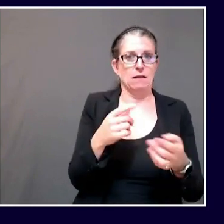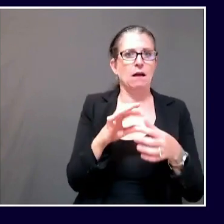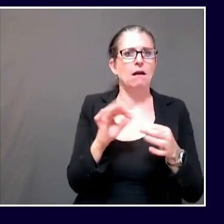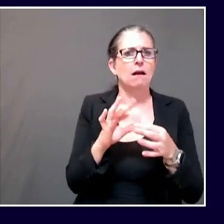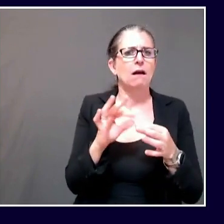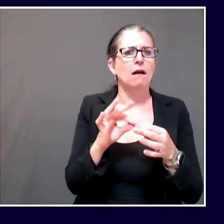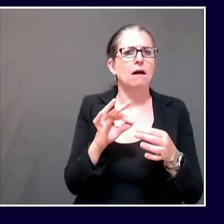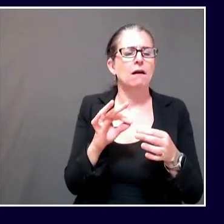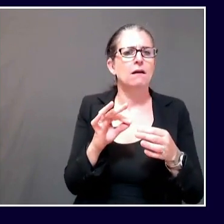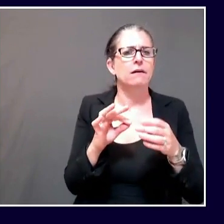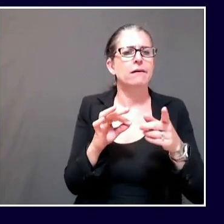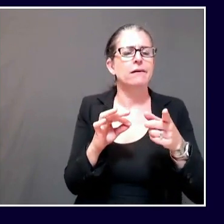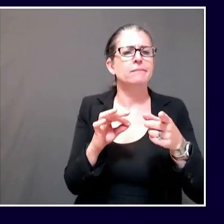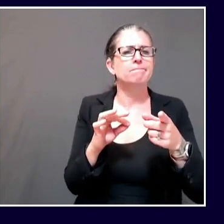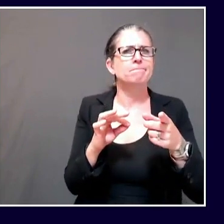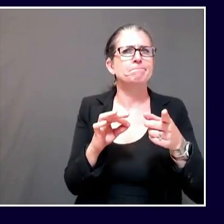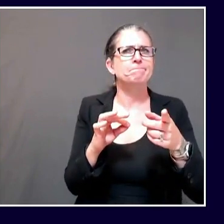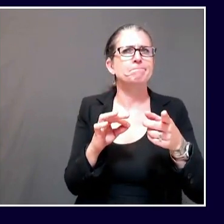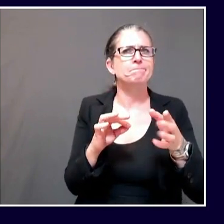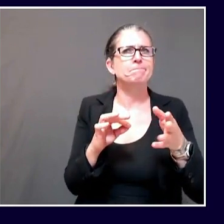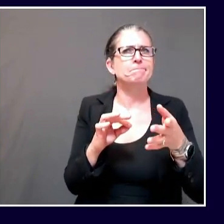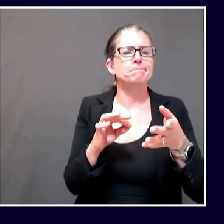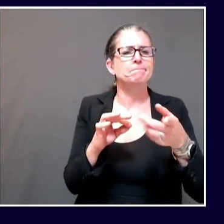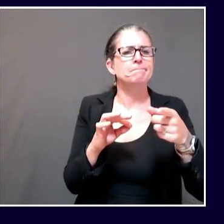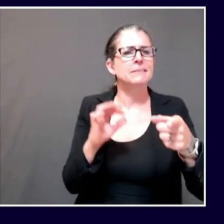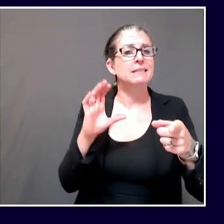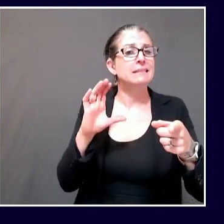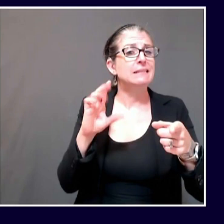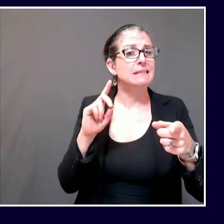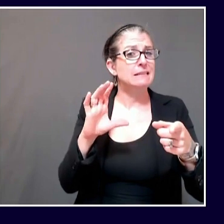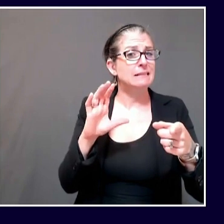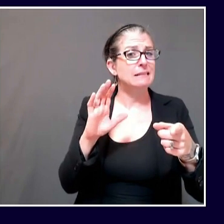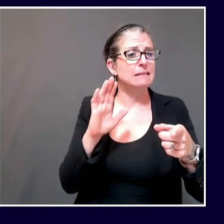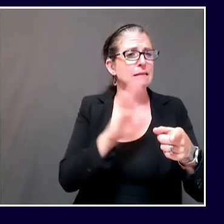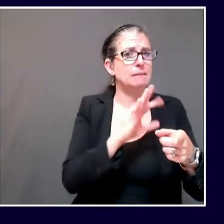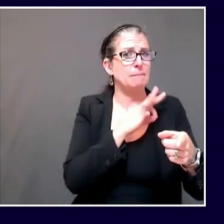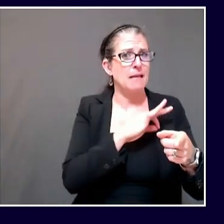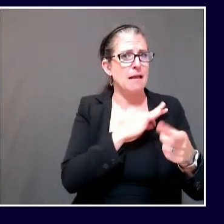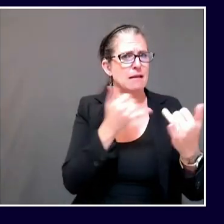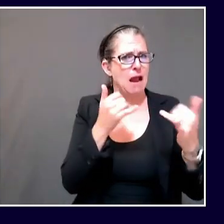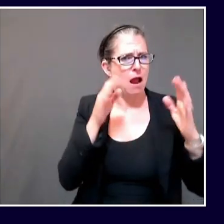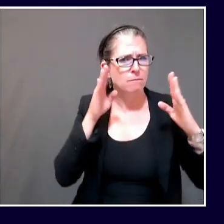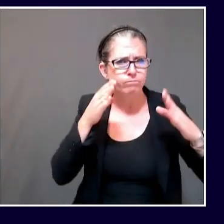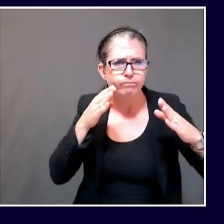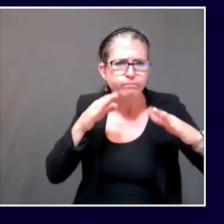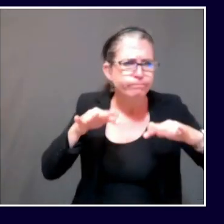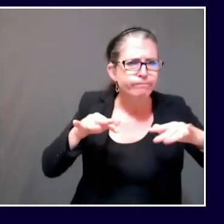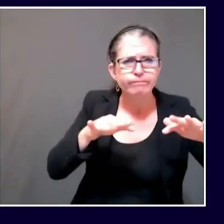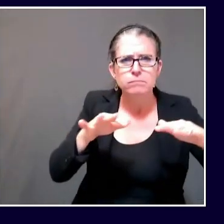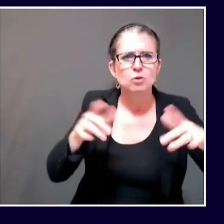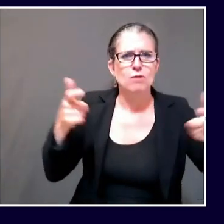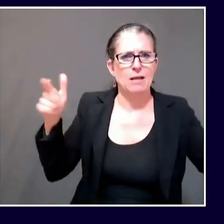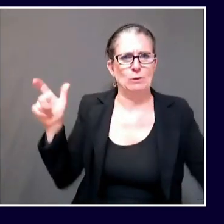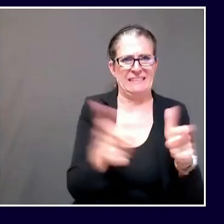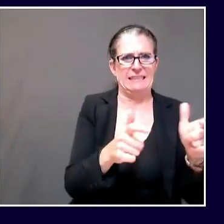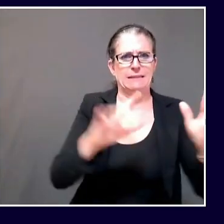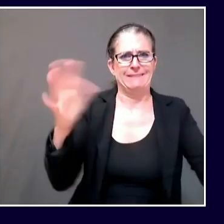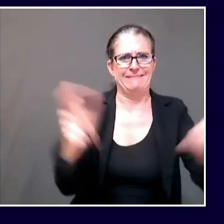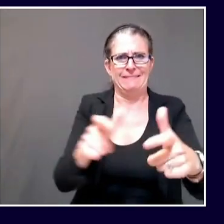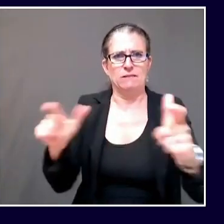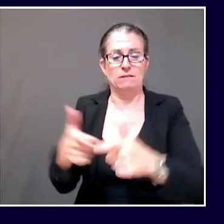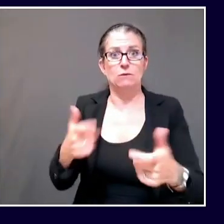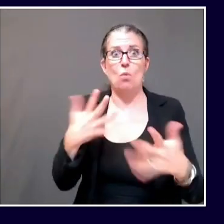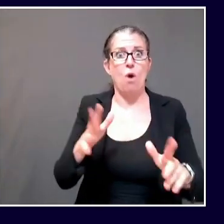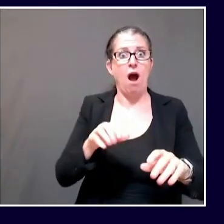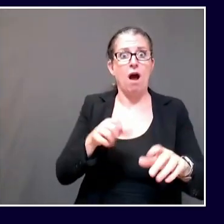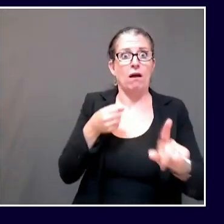Maine CDC's effort right now is on getting the spread of figuring out how far this outbreak has grown. And so